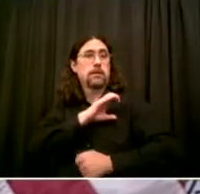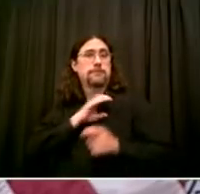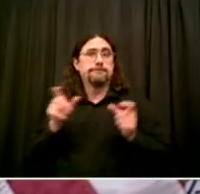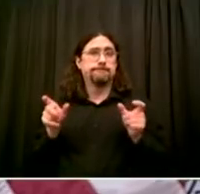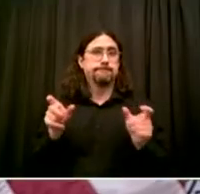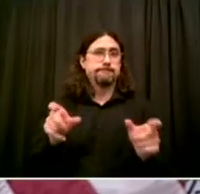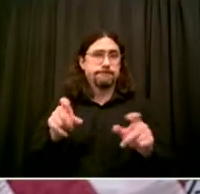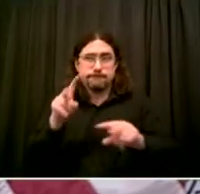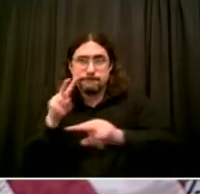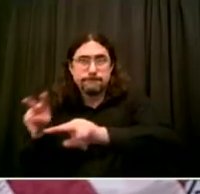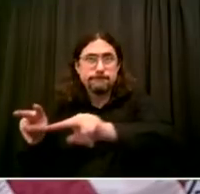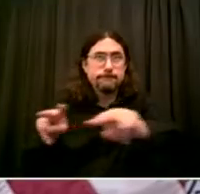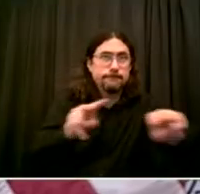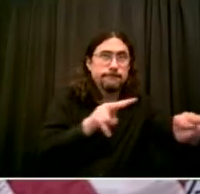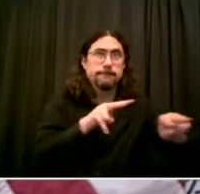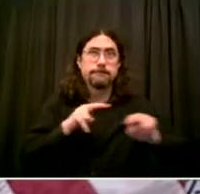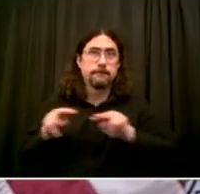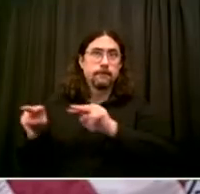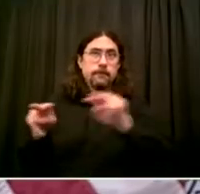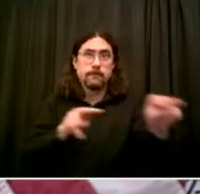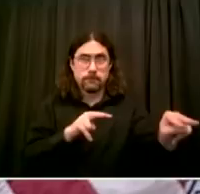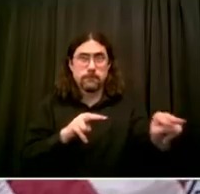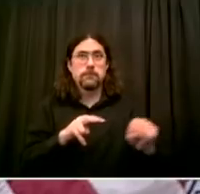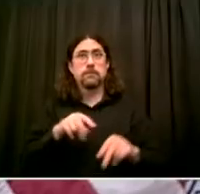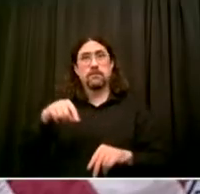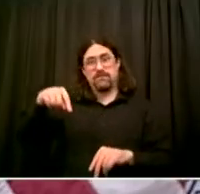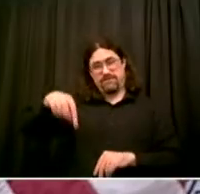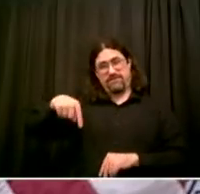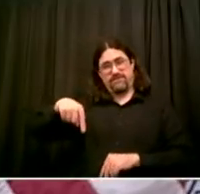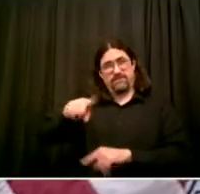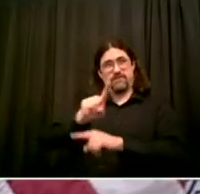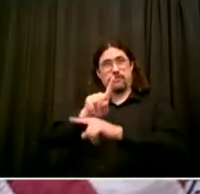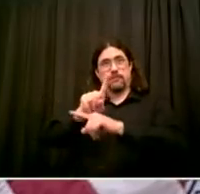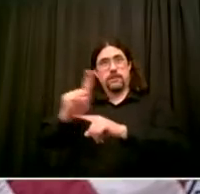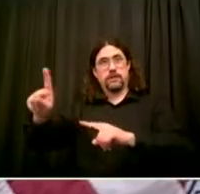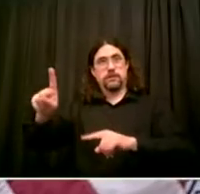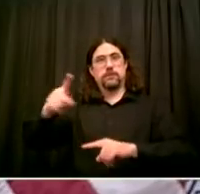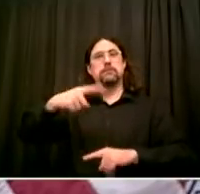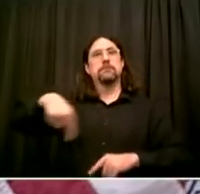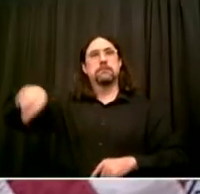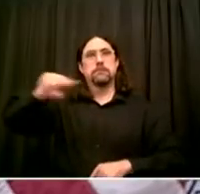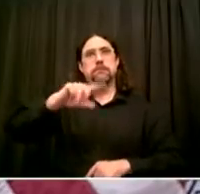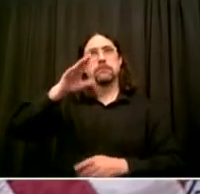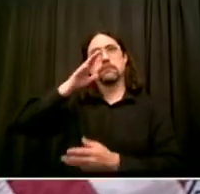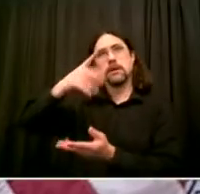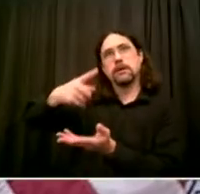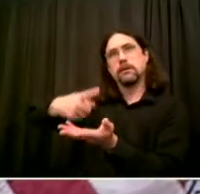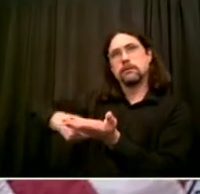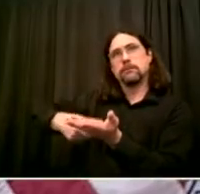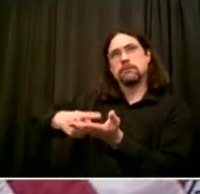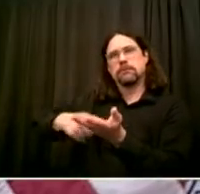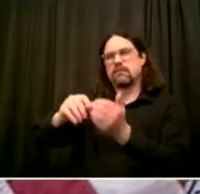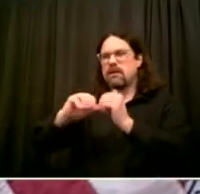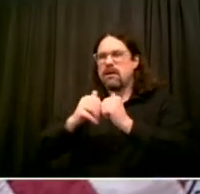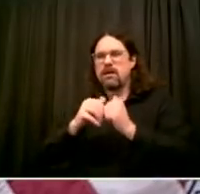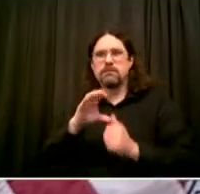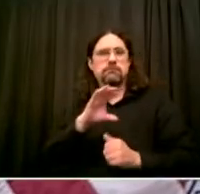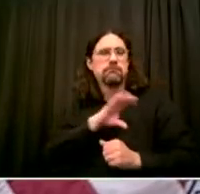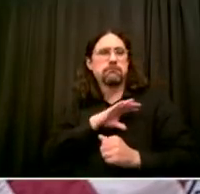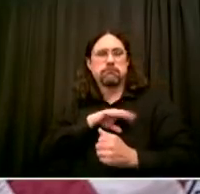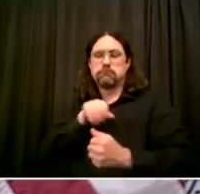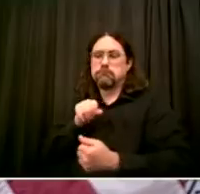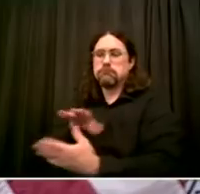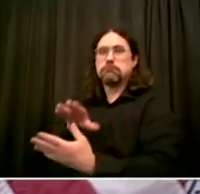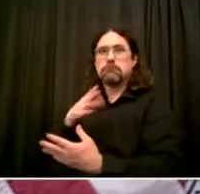enforcement. So I think the state has set up, I just want to sort of put it in frame here. The state's set up very clear indicators. We've set up